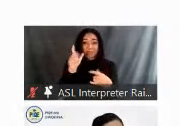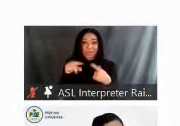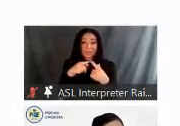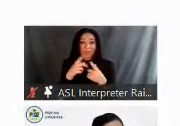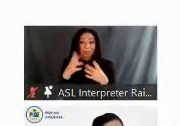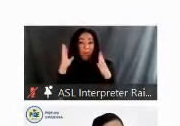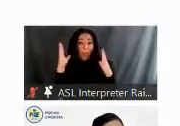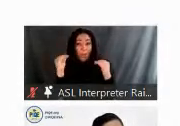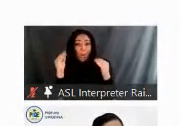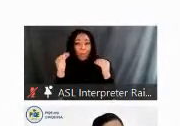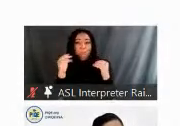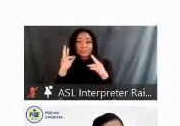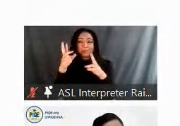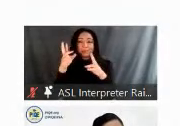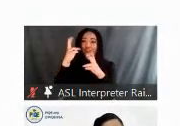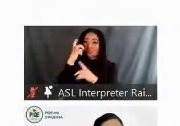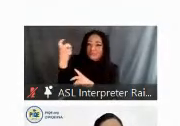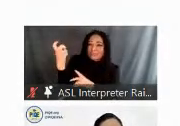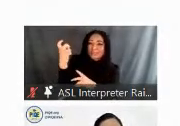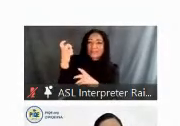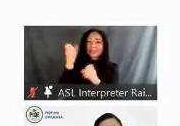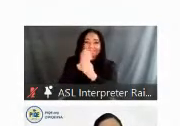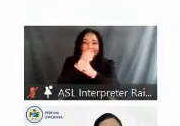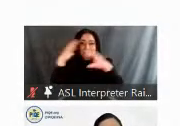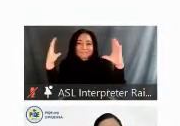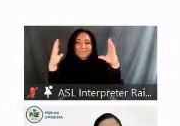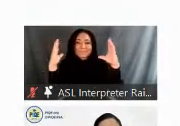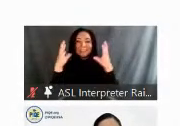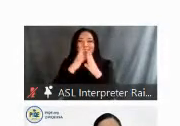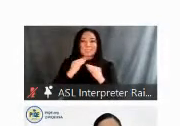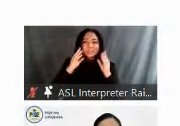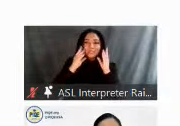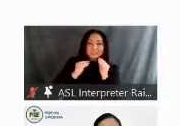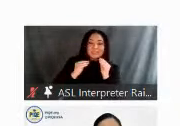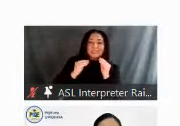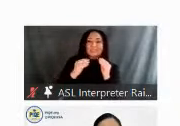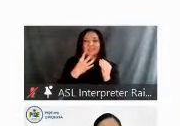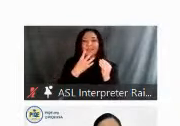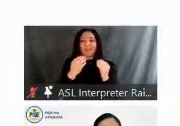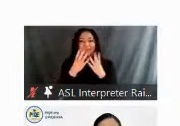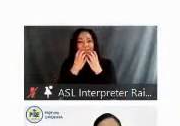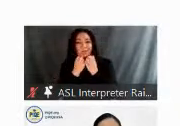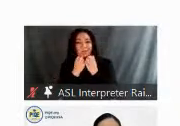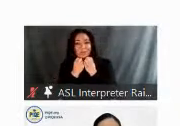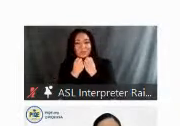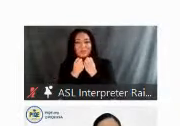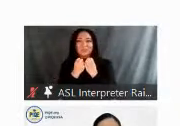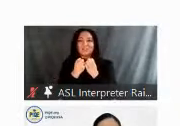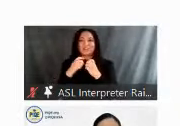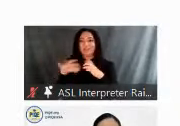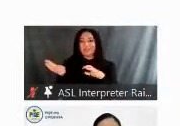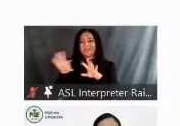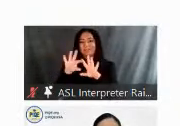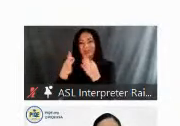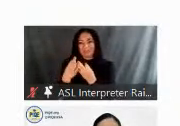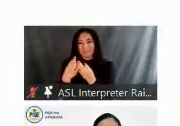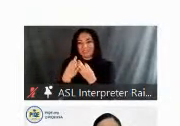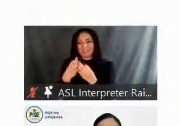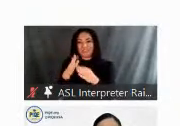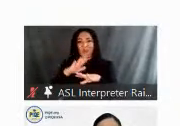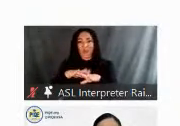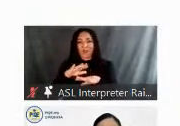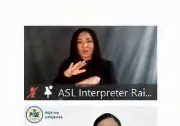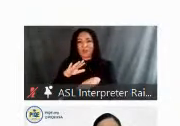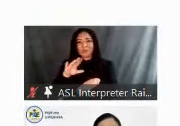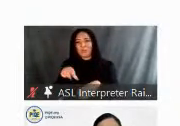dreams, the experiences, and the values of families on quality pre-kindergarten education.